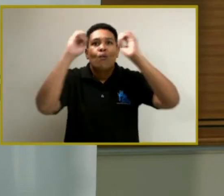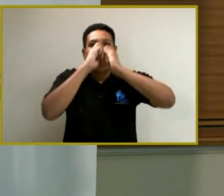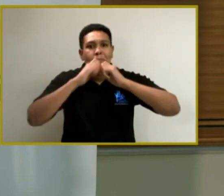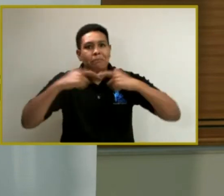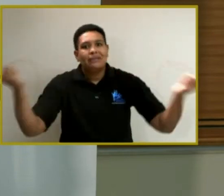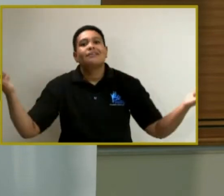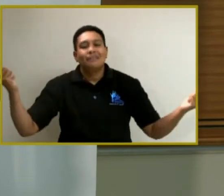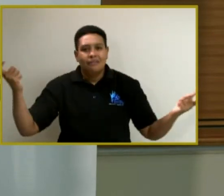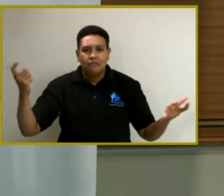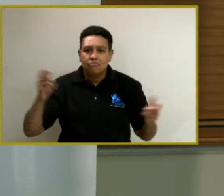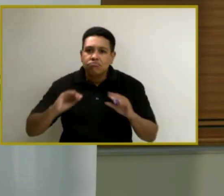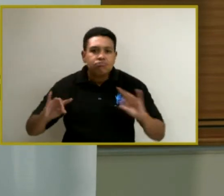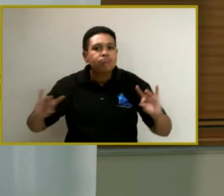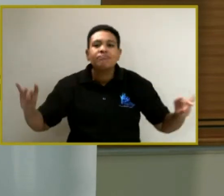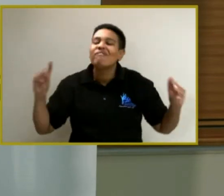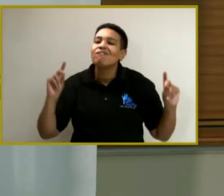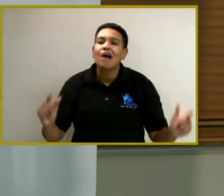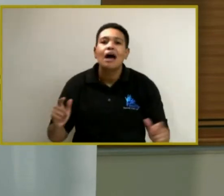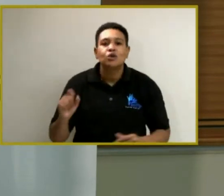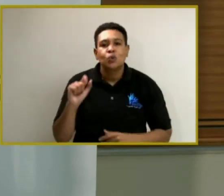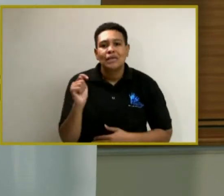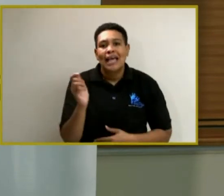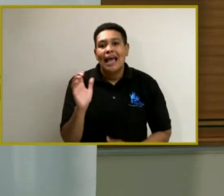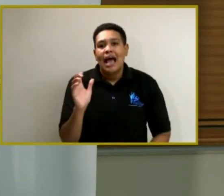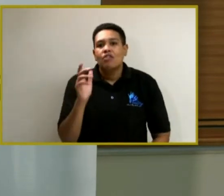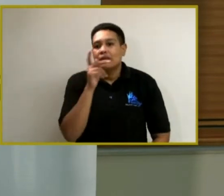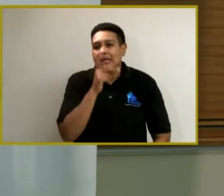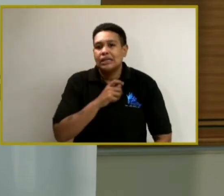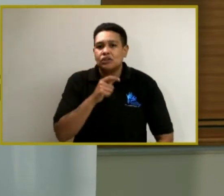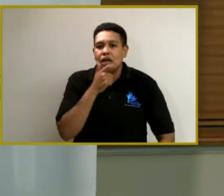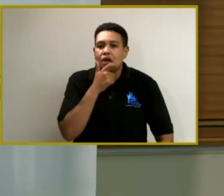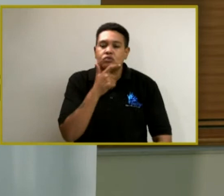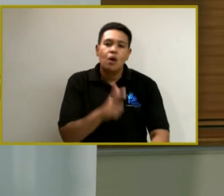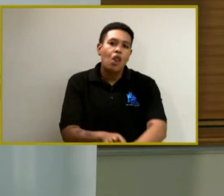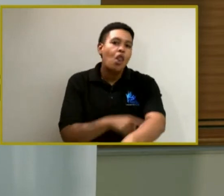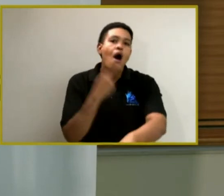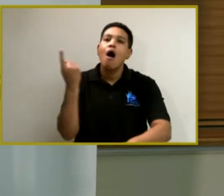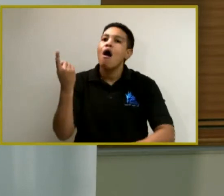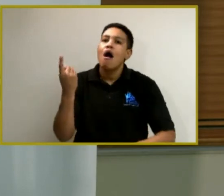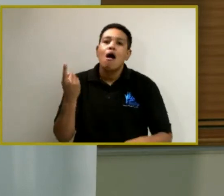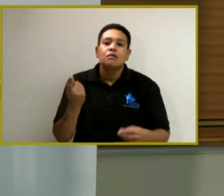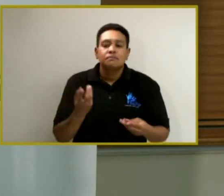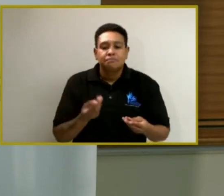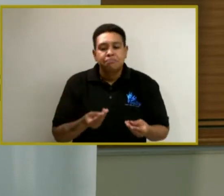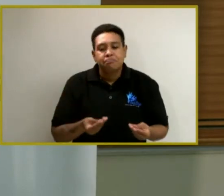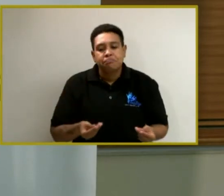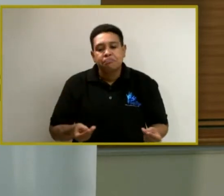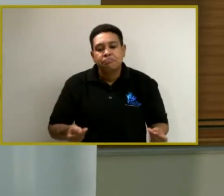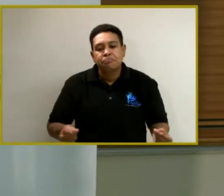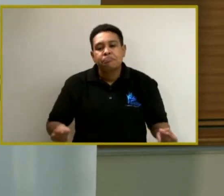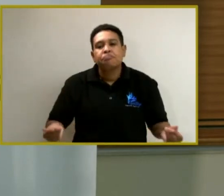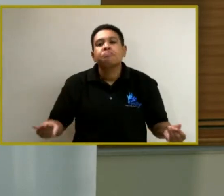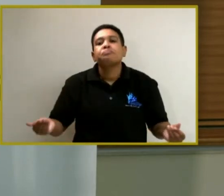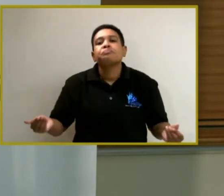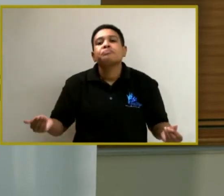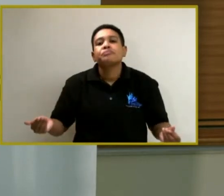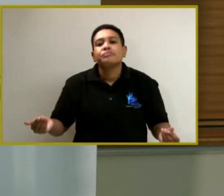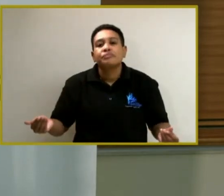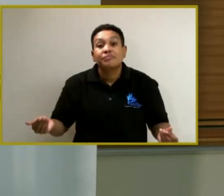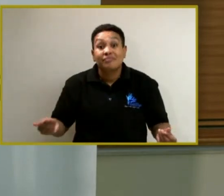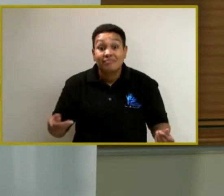so those parishes tend to take a longer time to settle down and kind of stretch out the